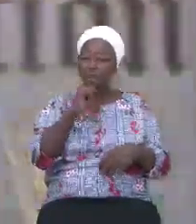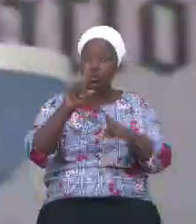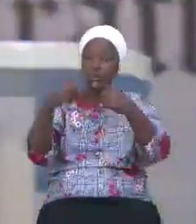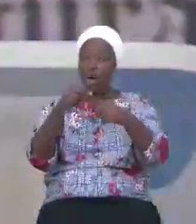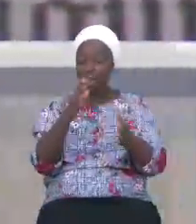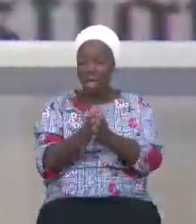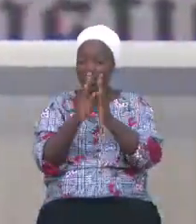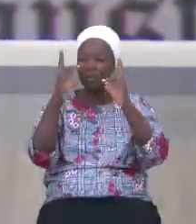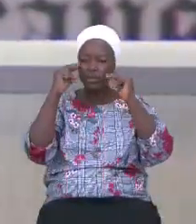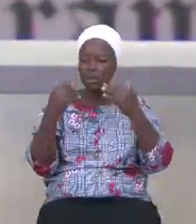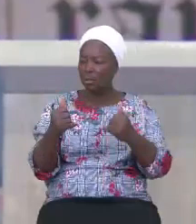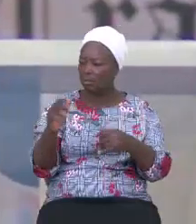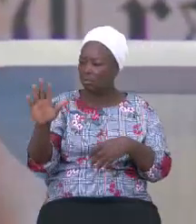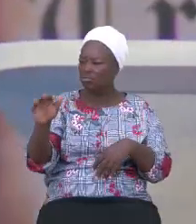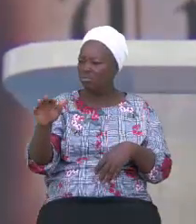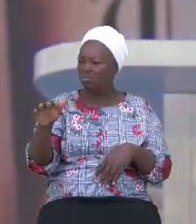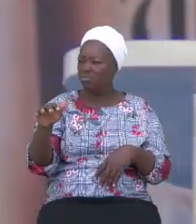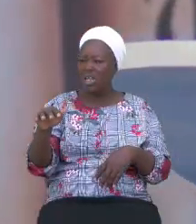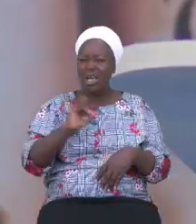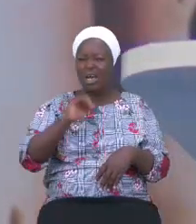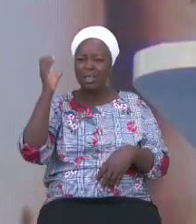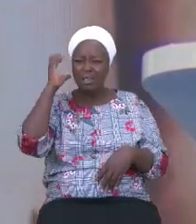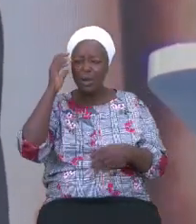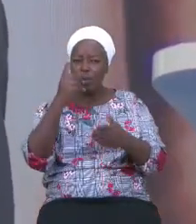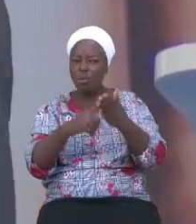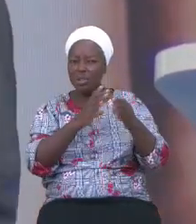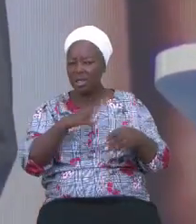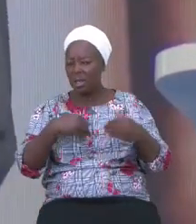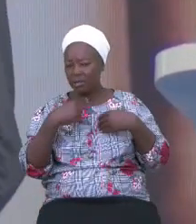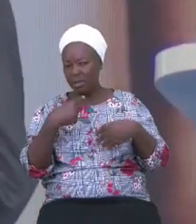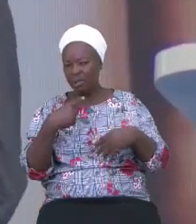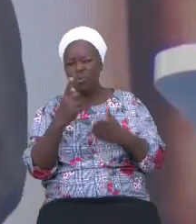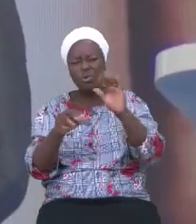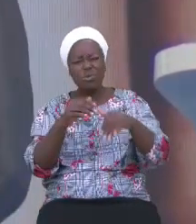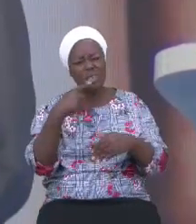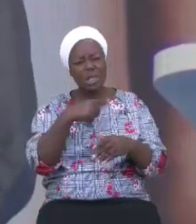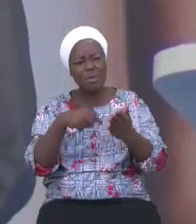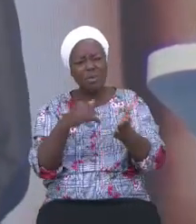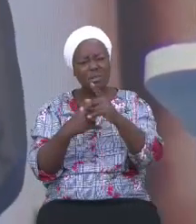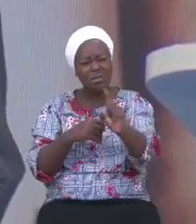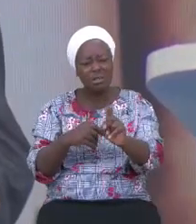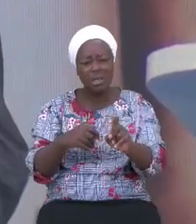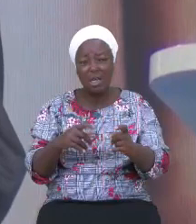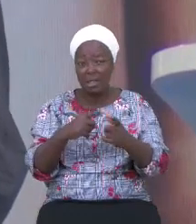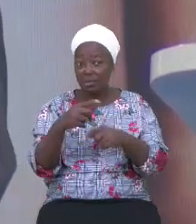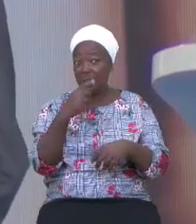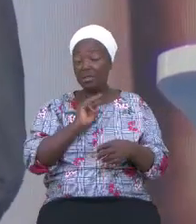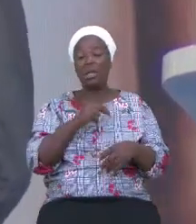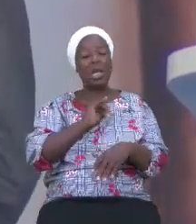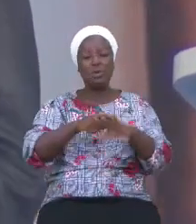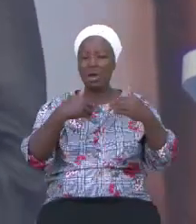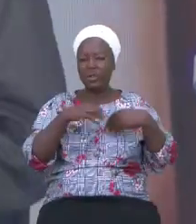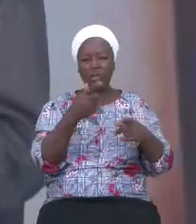now, I hear what Christ has said. What do you say? He said, I have nothing to say. The final authority has